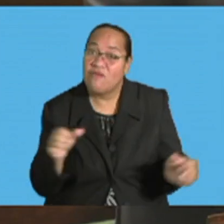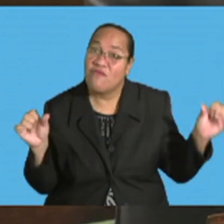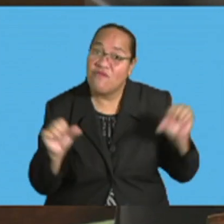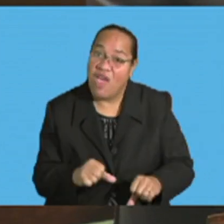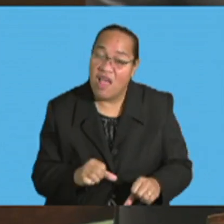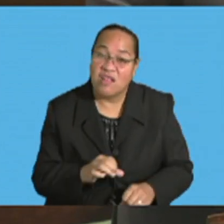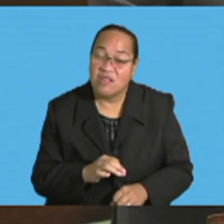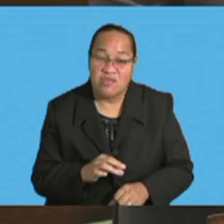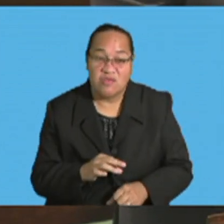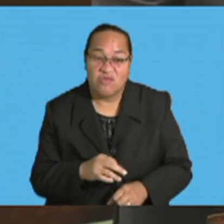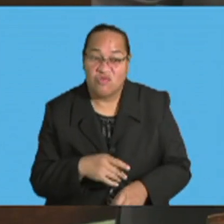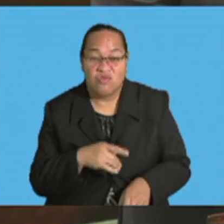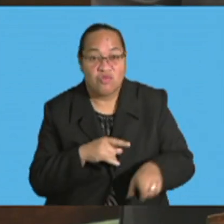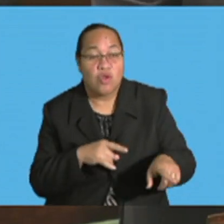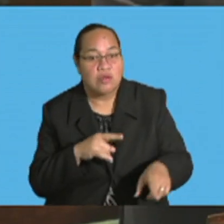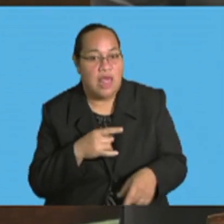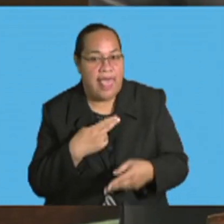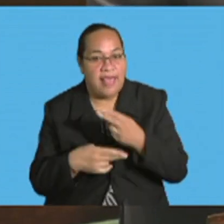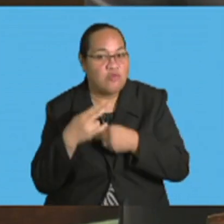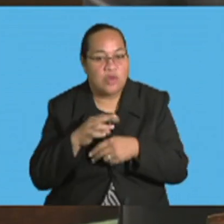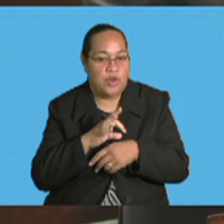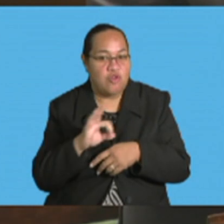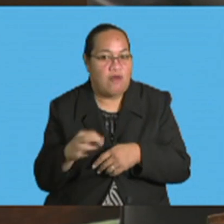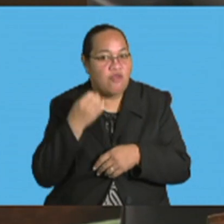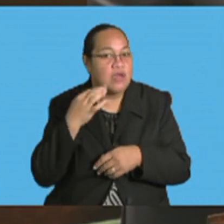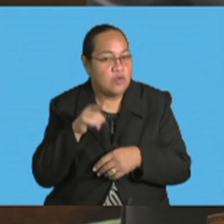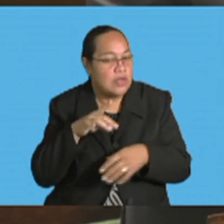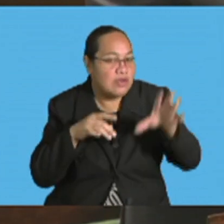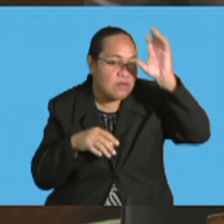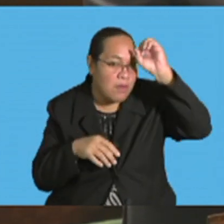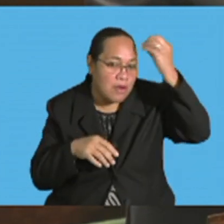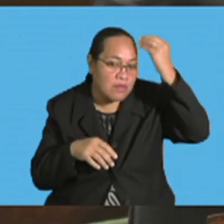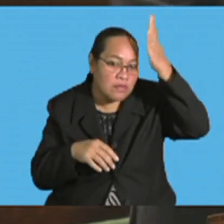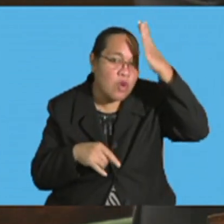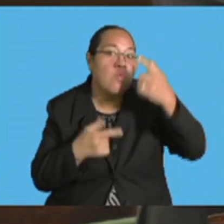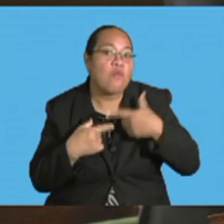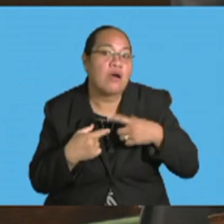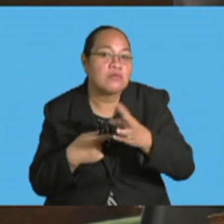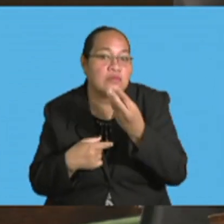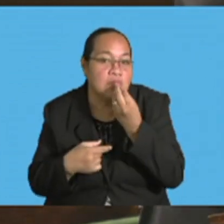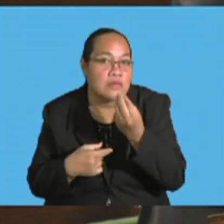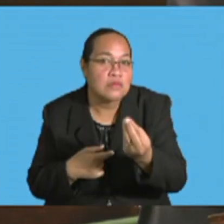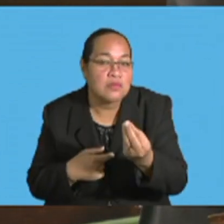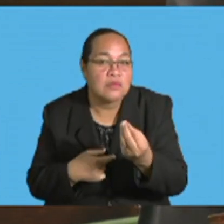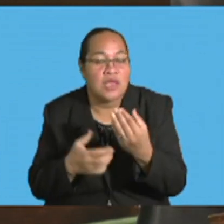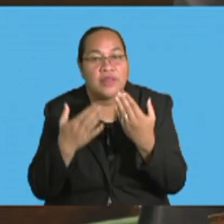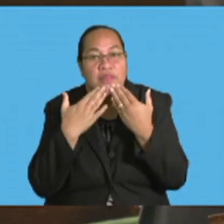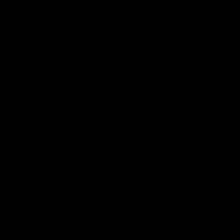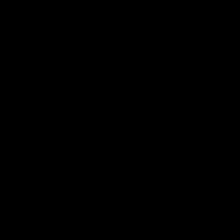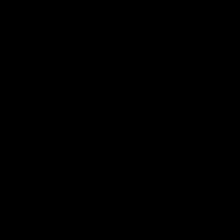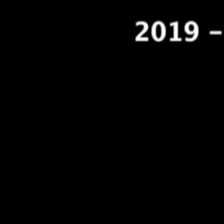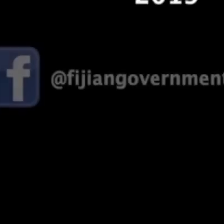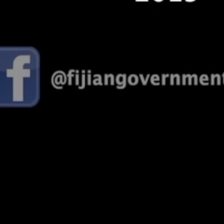statement, history will not forget your silence, nor will the Fijian people. Thank you, Excellent Honorable